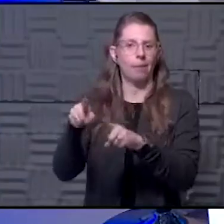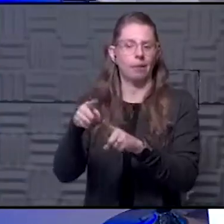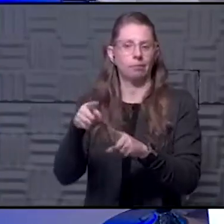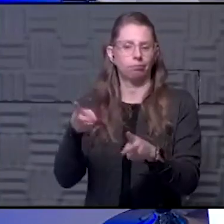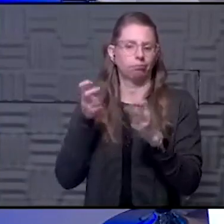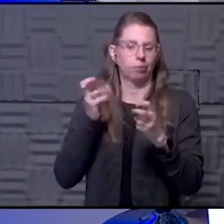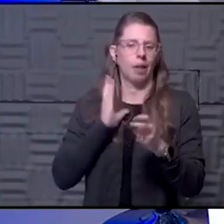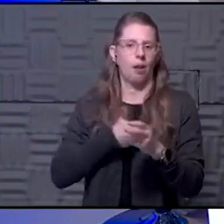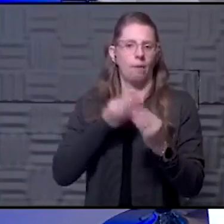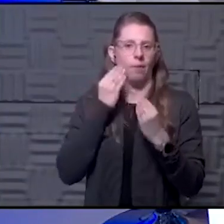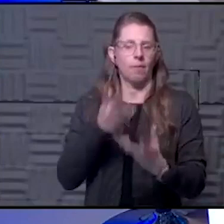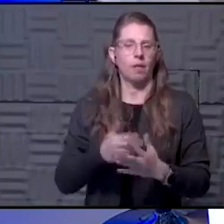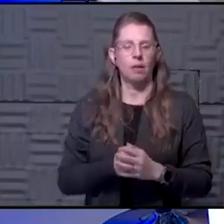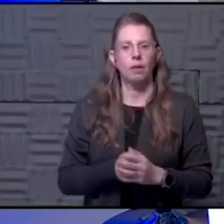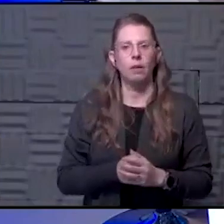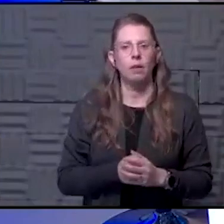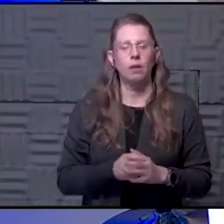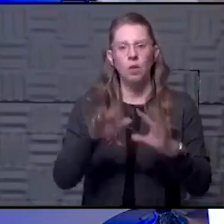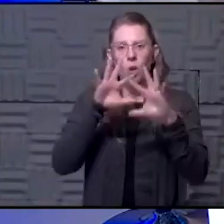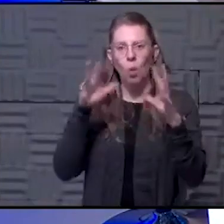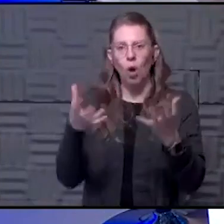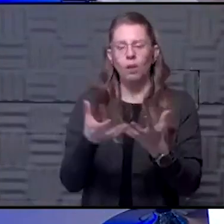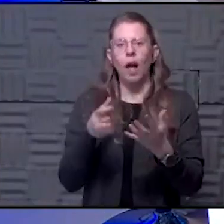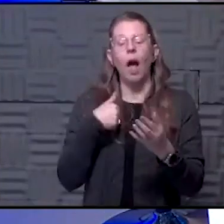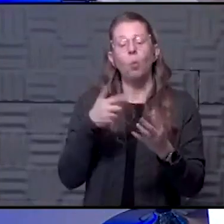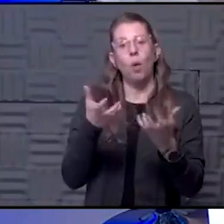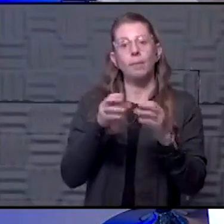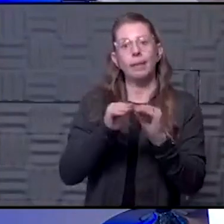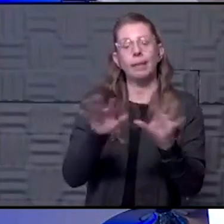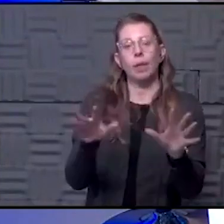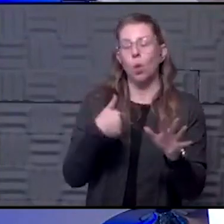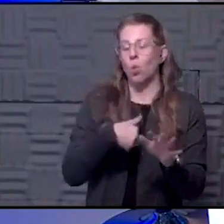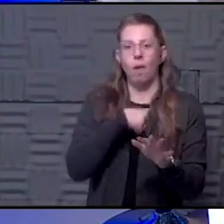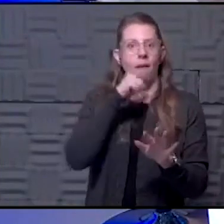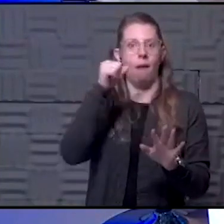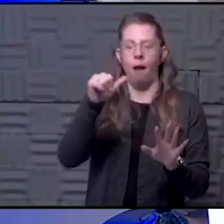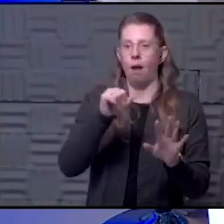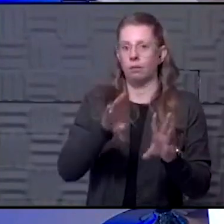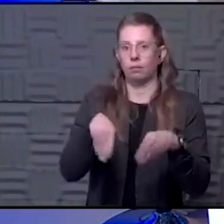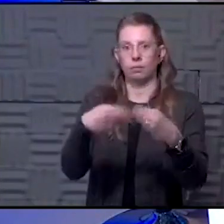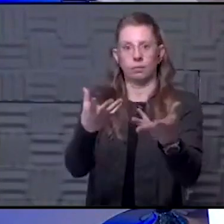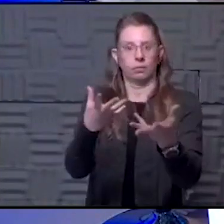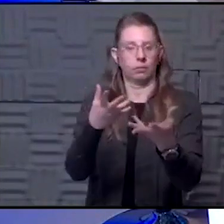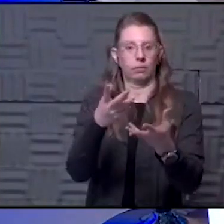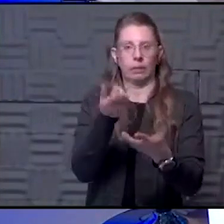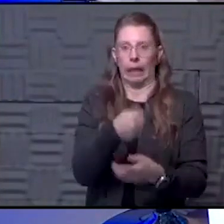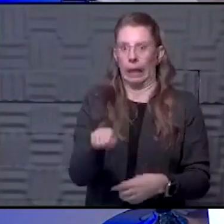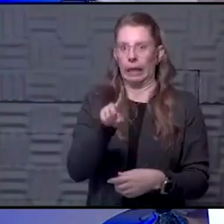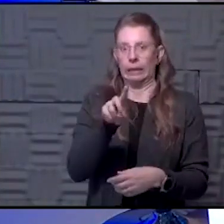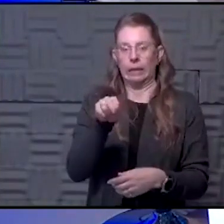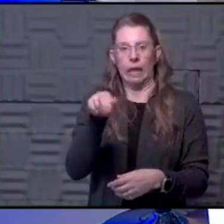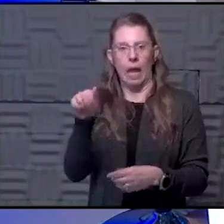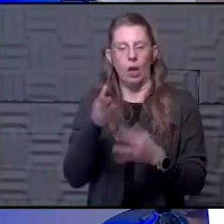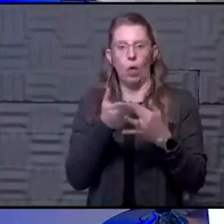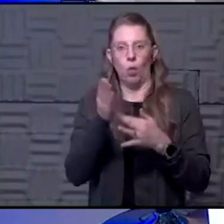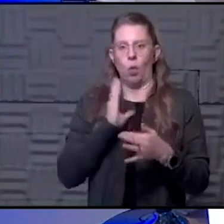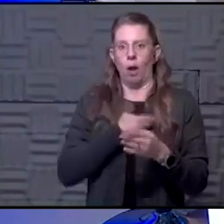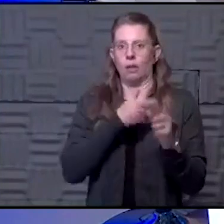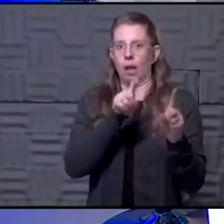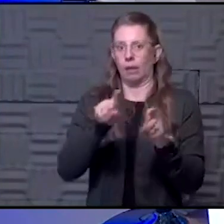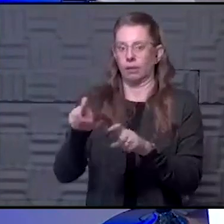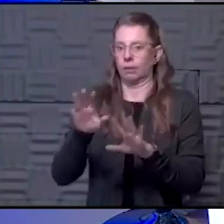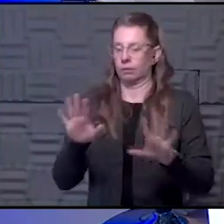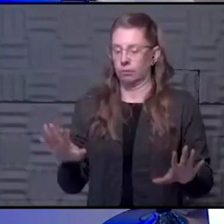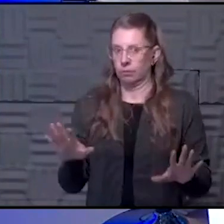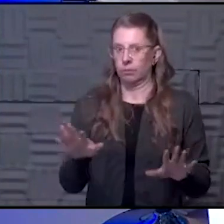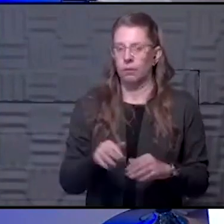of the world at large. Yeah, and I just want to be crystal clear. We are not giving anyone's DNA through our Correct. testing, Yeah. and we